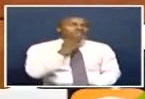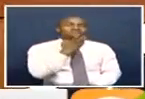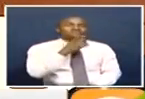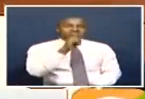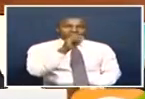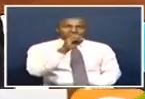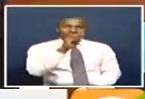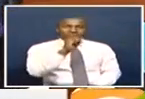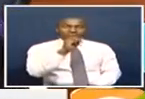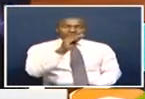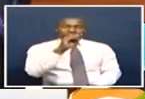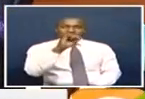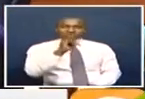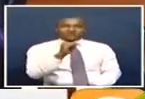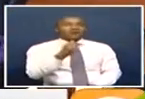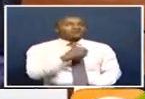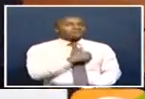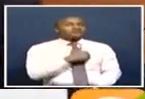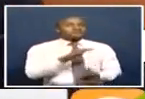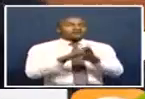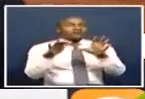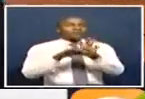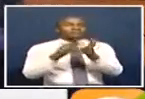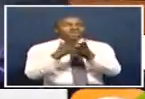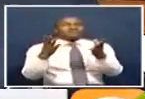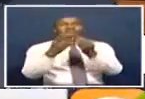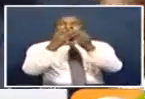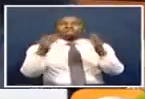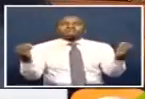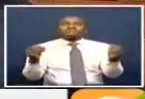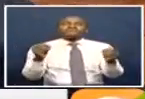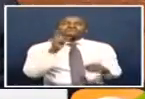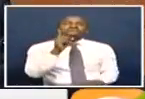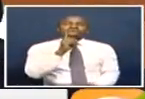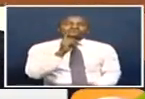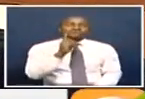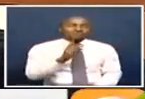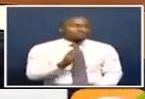member of something which will disappear in the thin air tomorrow?